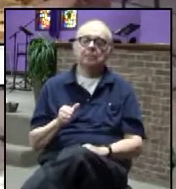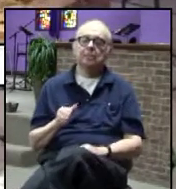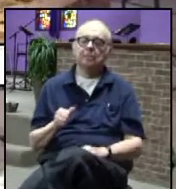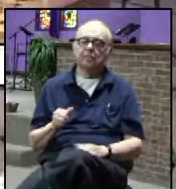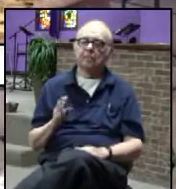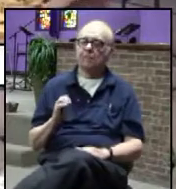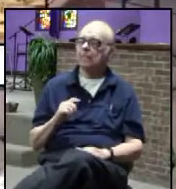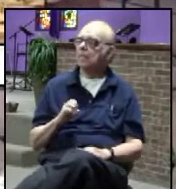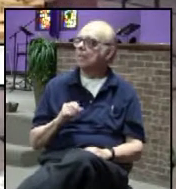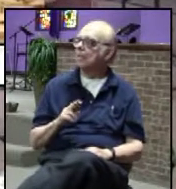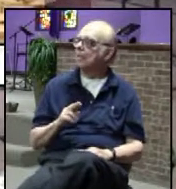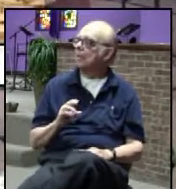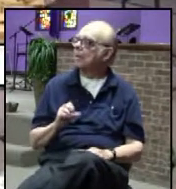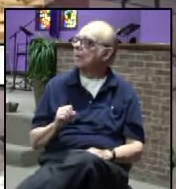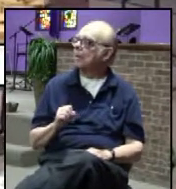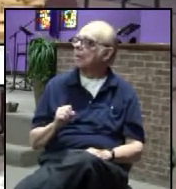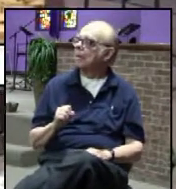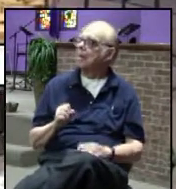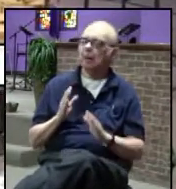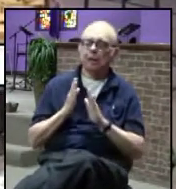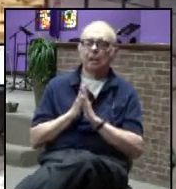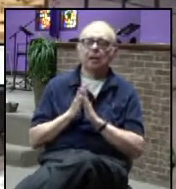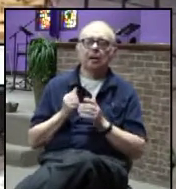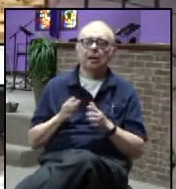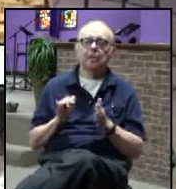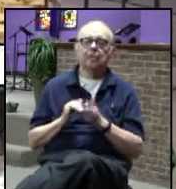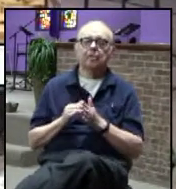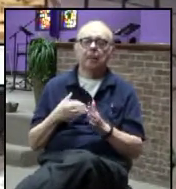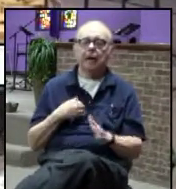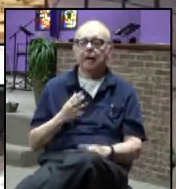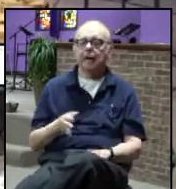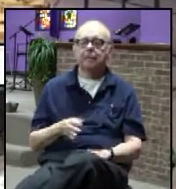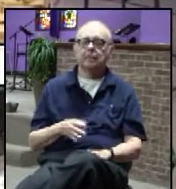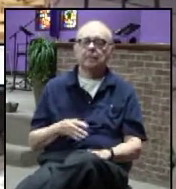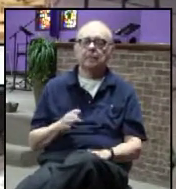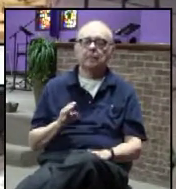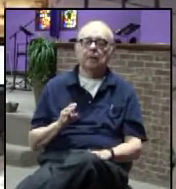And he'll come in and get one, and I'll ask him, I'll say, are you allowed to have that?